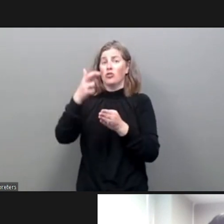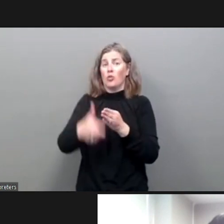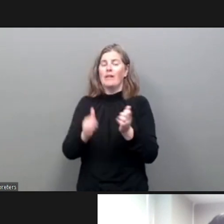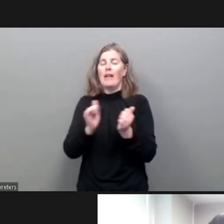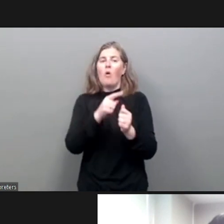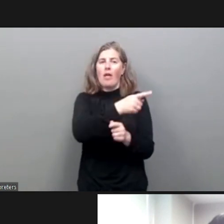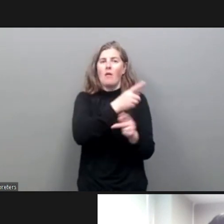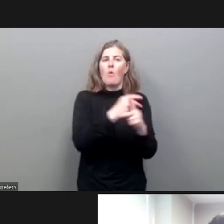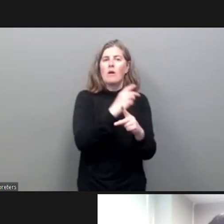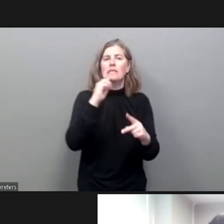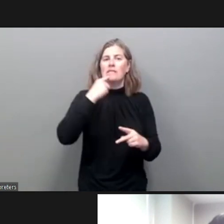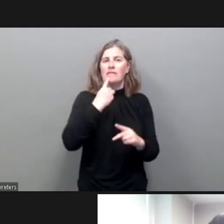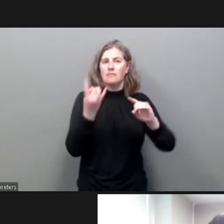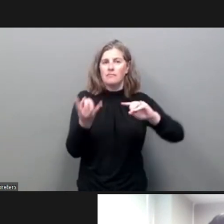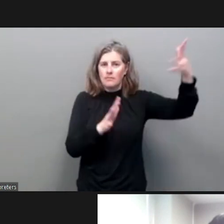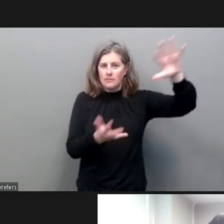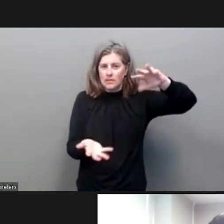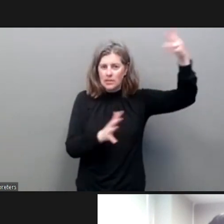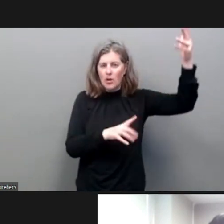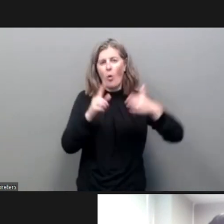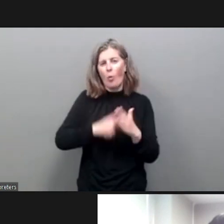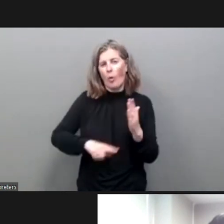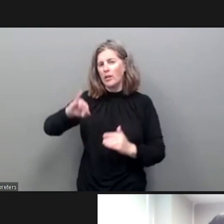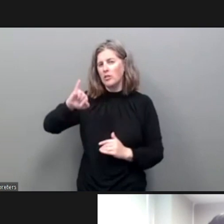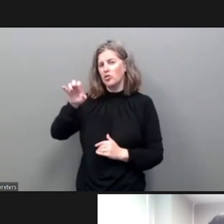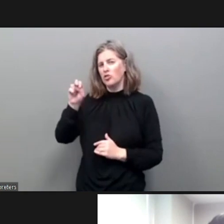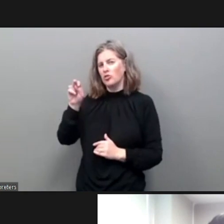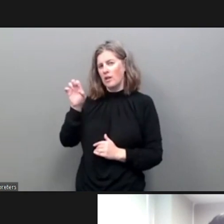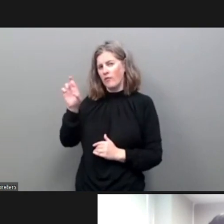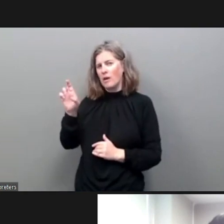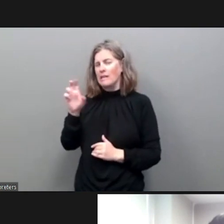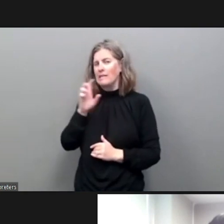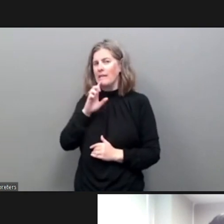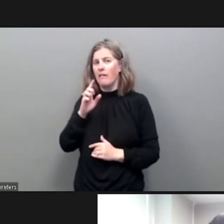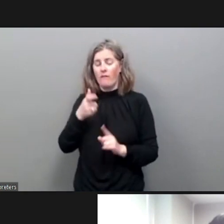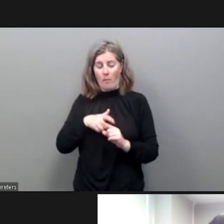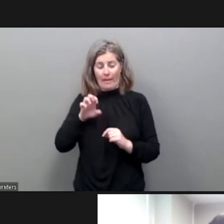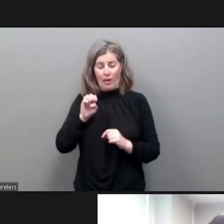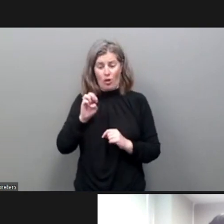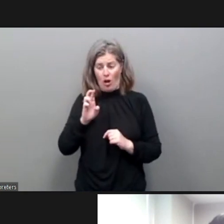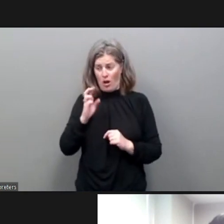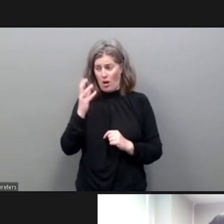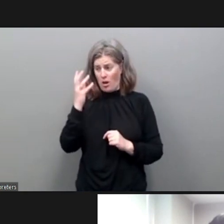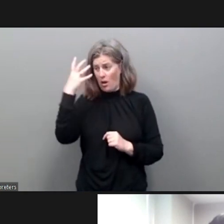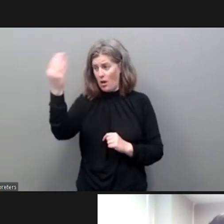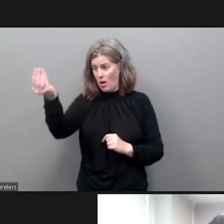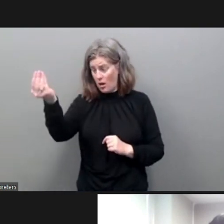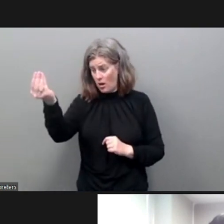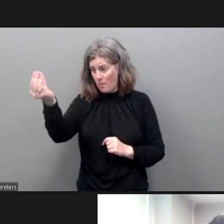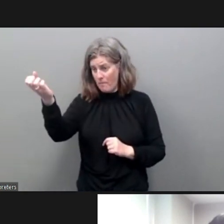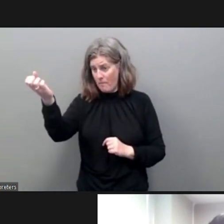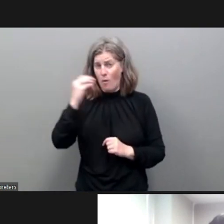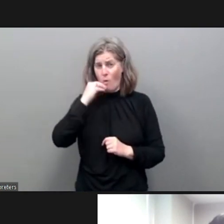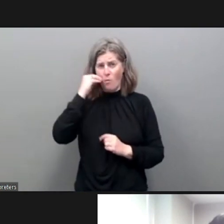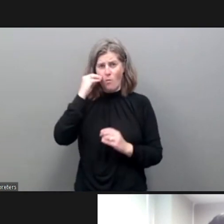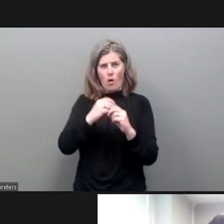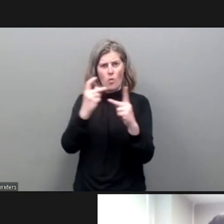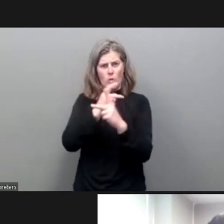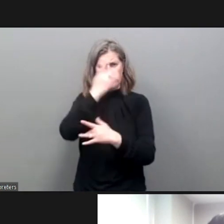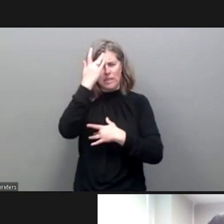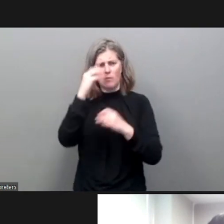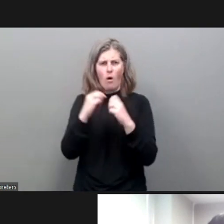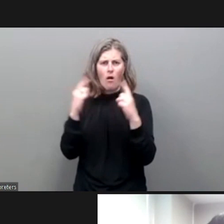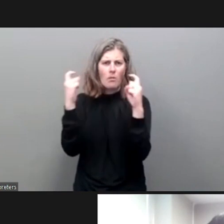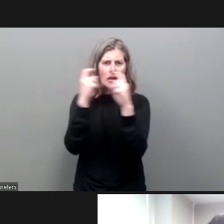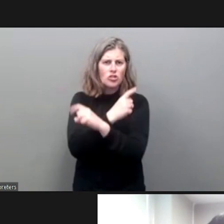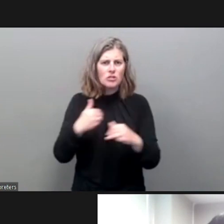disease. Kind of like Jennifer explained when she talked about people going home from the ER, they come back later sicker and, with more